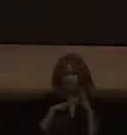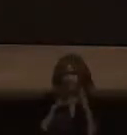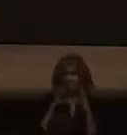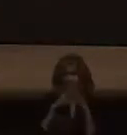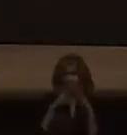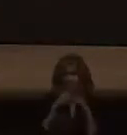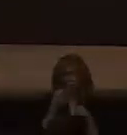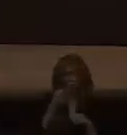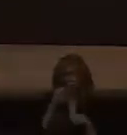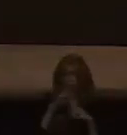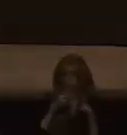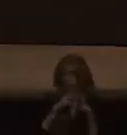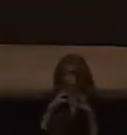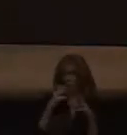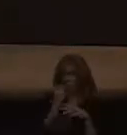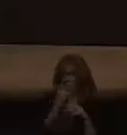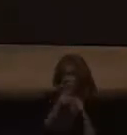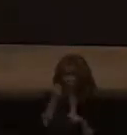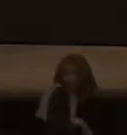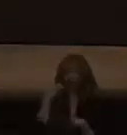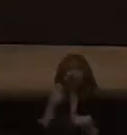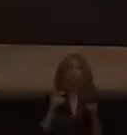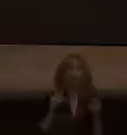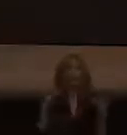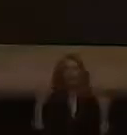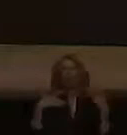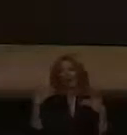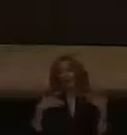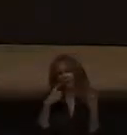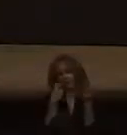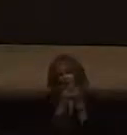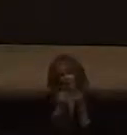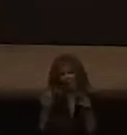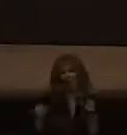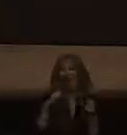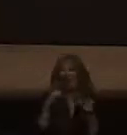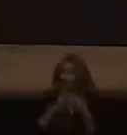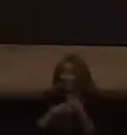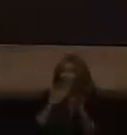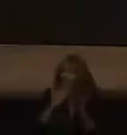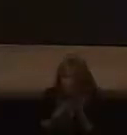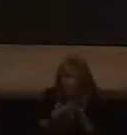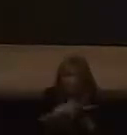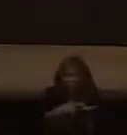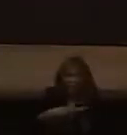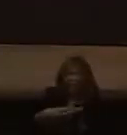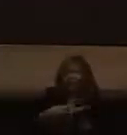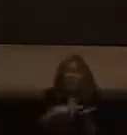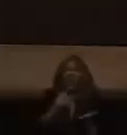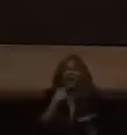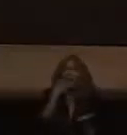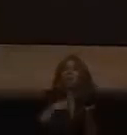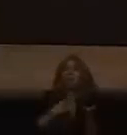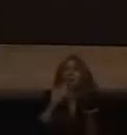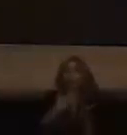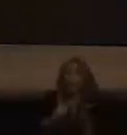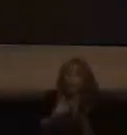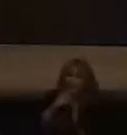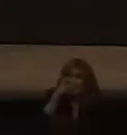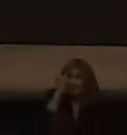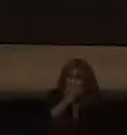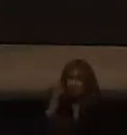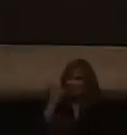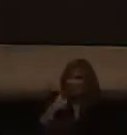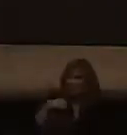an outpouring of support and meaningful dialogue, and even added revenue for Pepsi. And I think